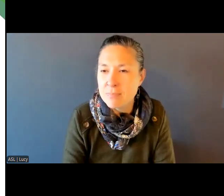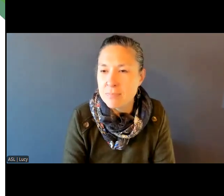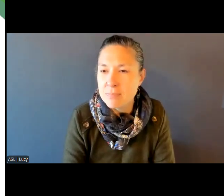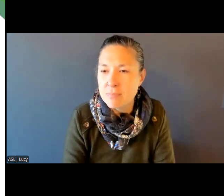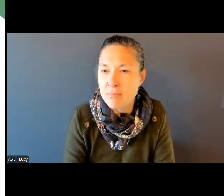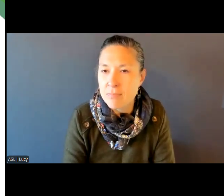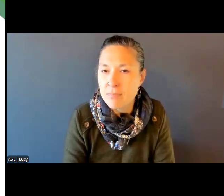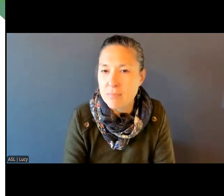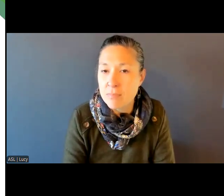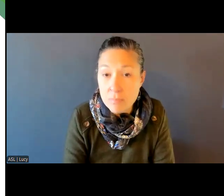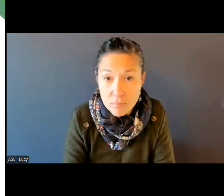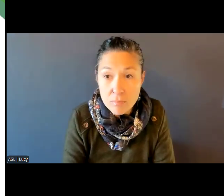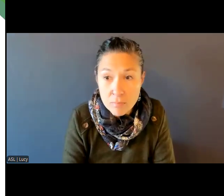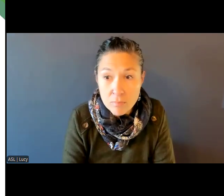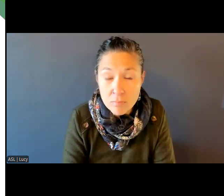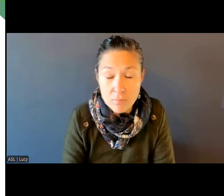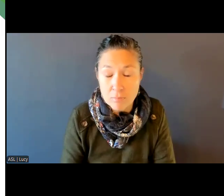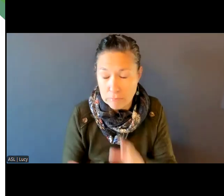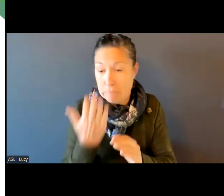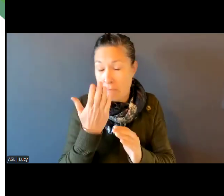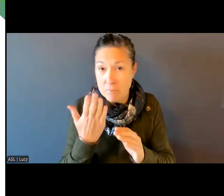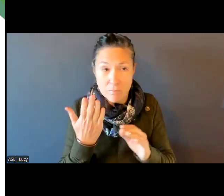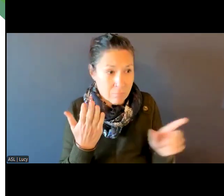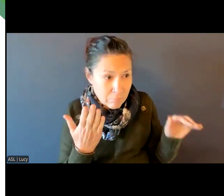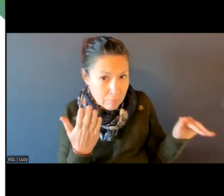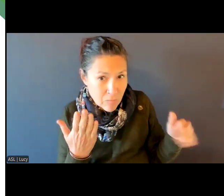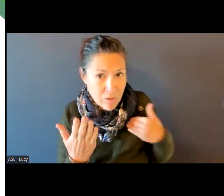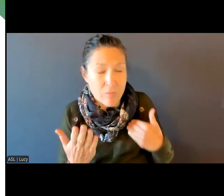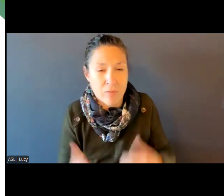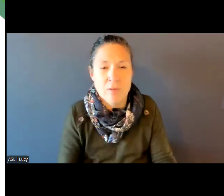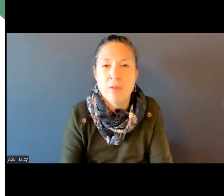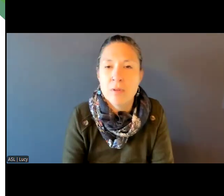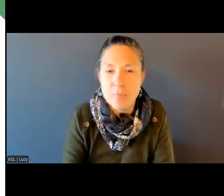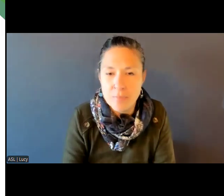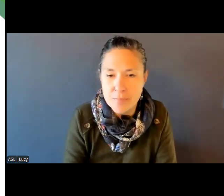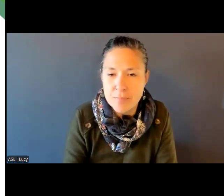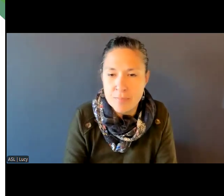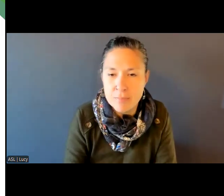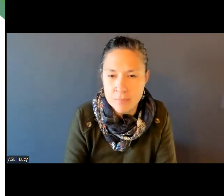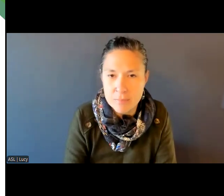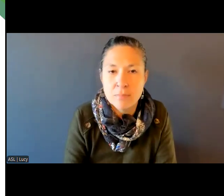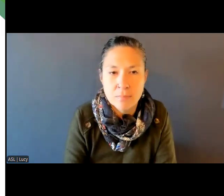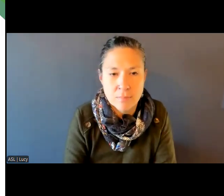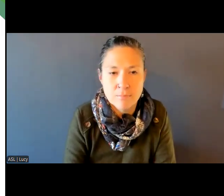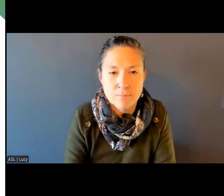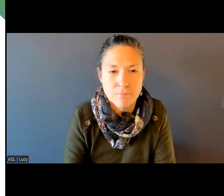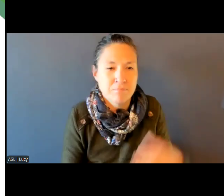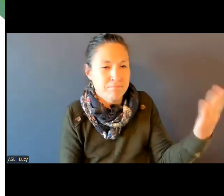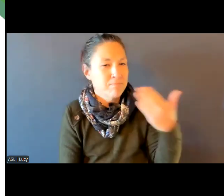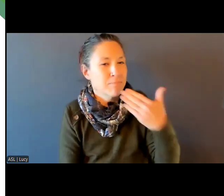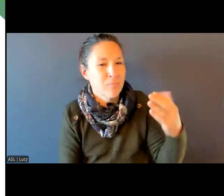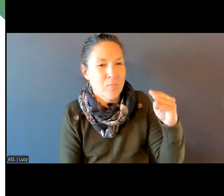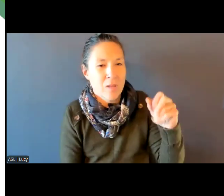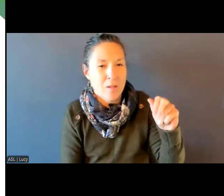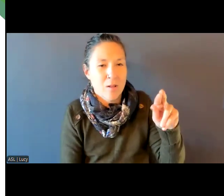Do you have it on? Yeah. Great. Thank you, Marcos. So